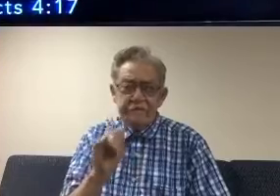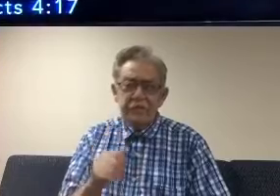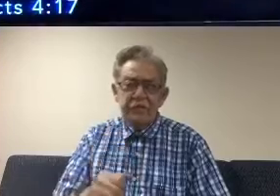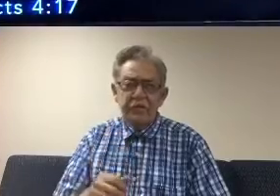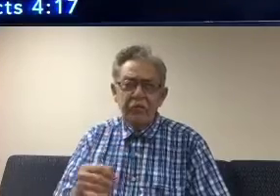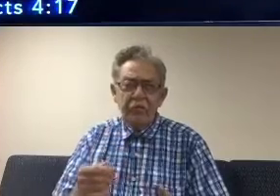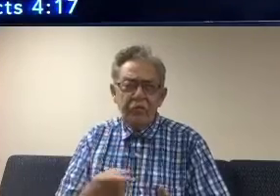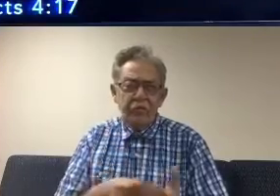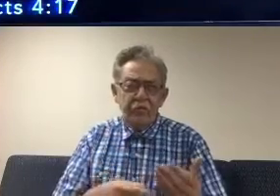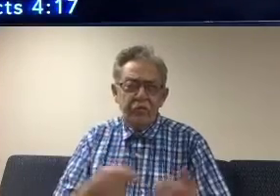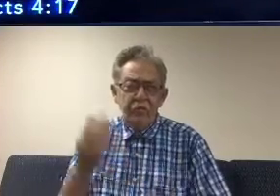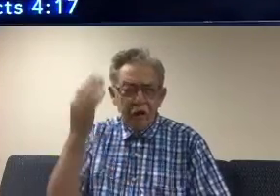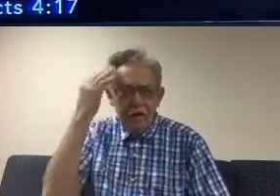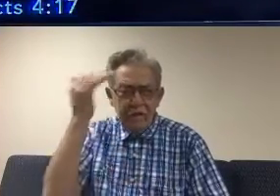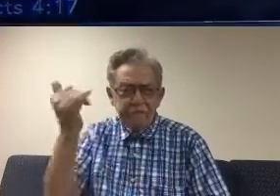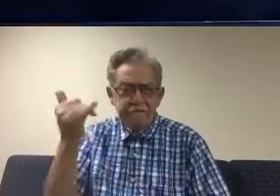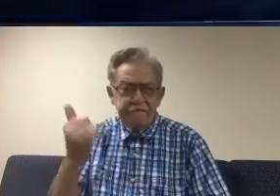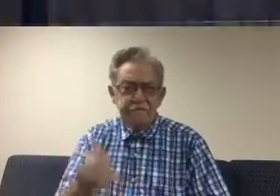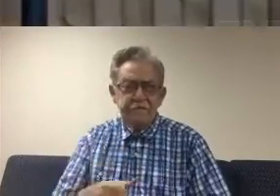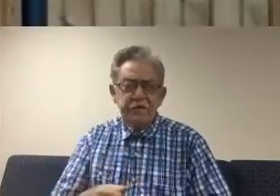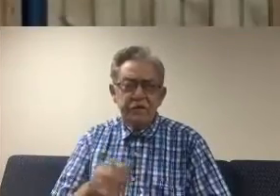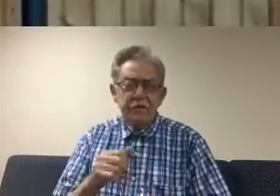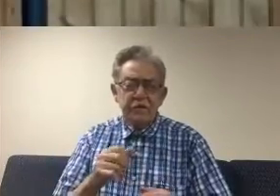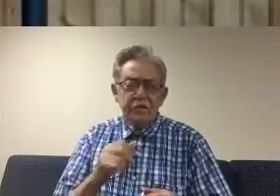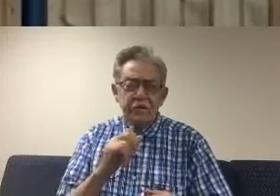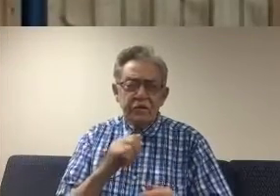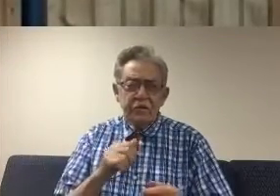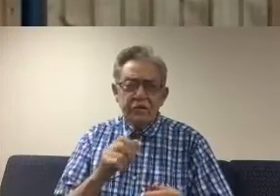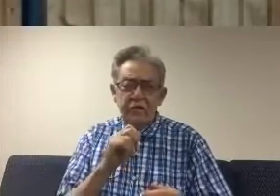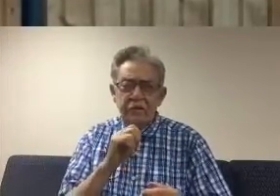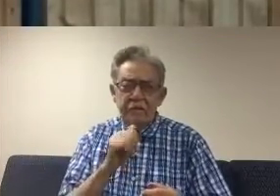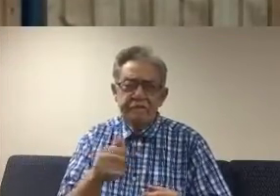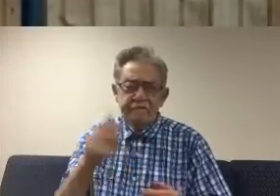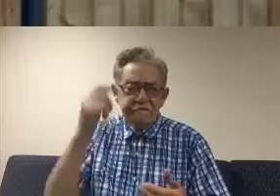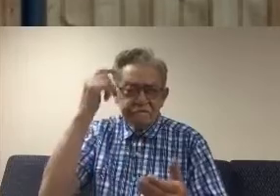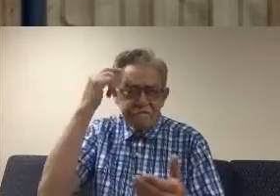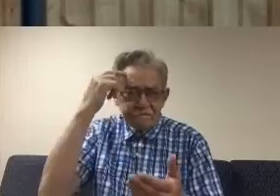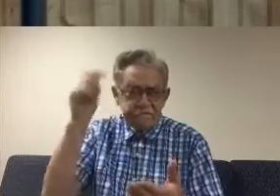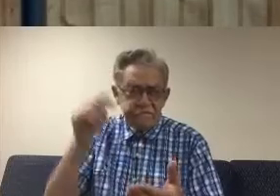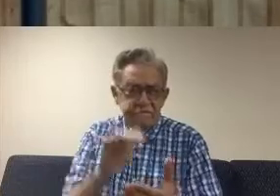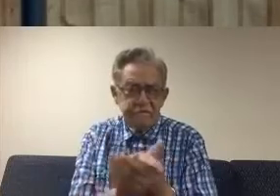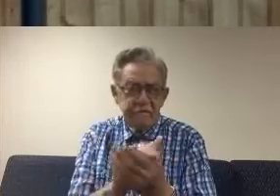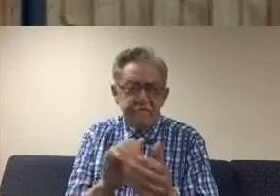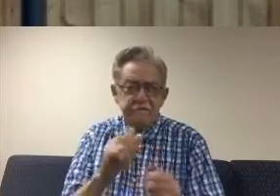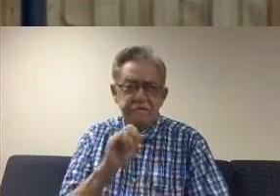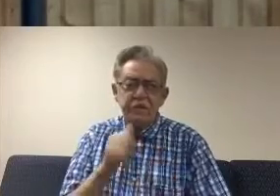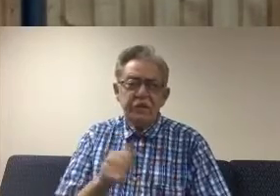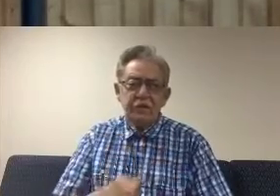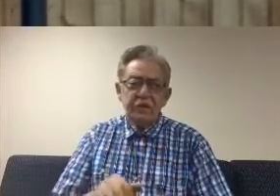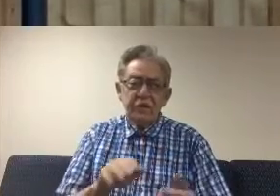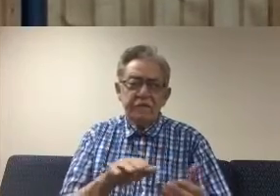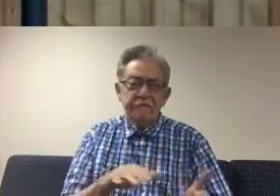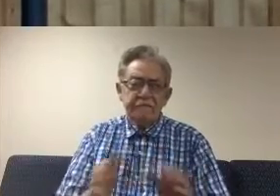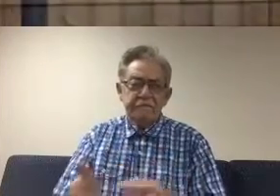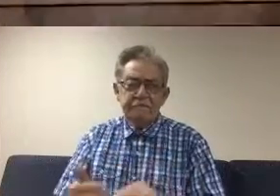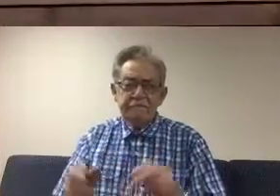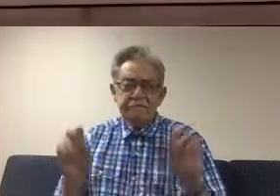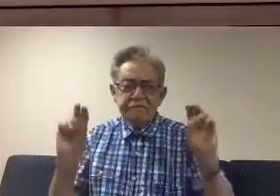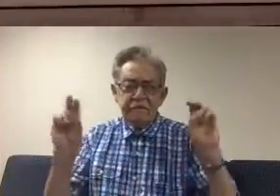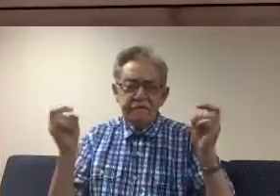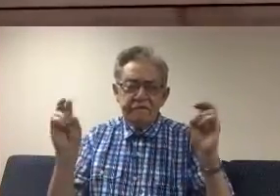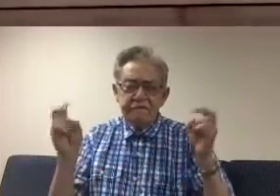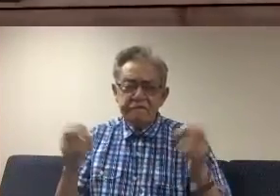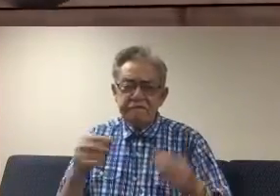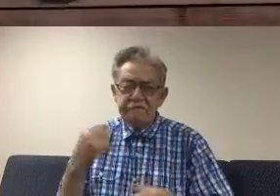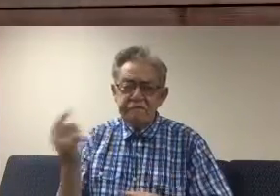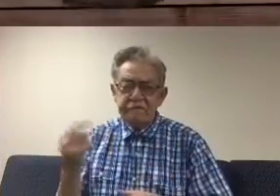Because unbelief, here's a statement here, unbelief is not an intellectual head issue, and it never is. It's